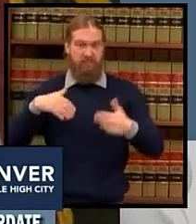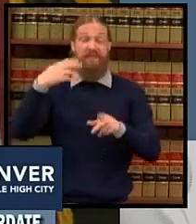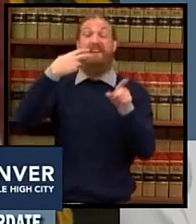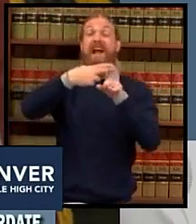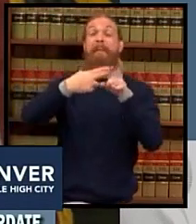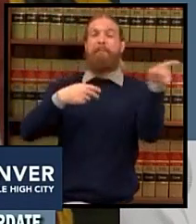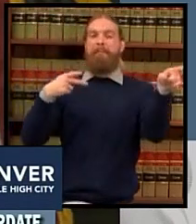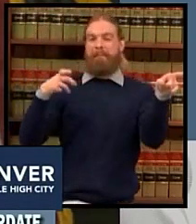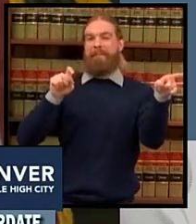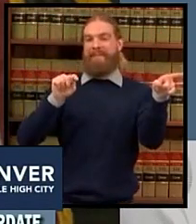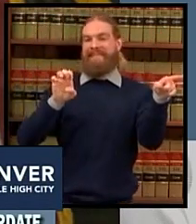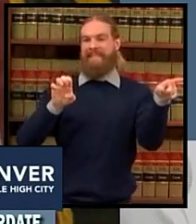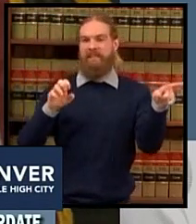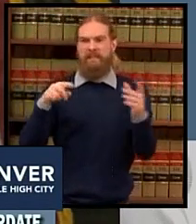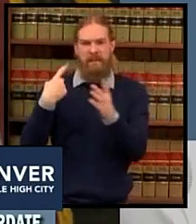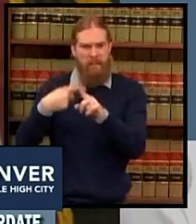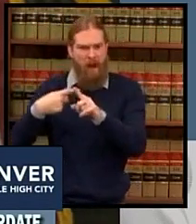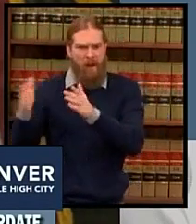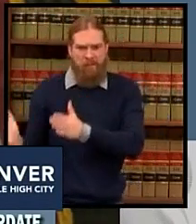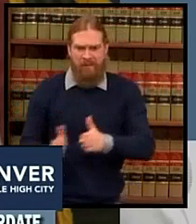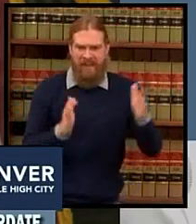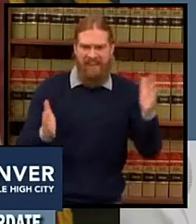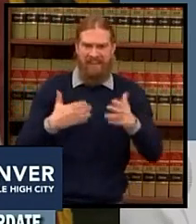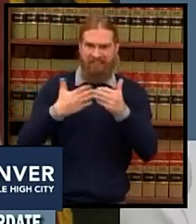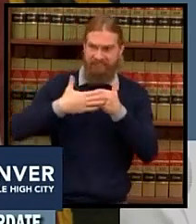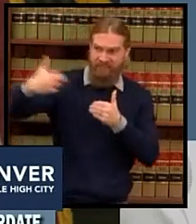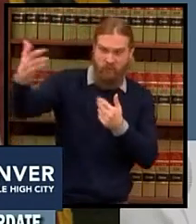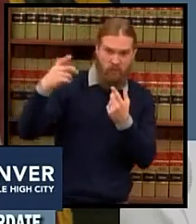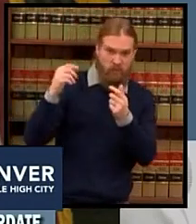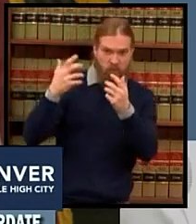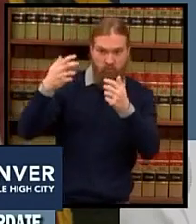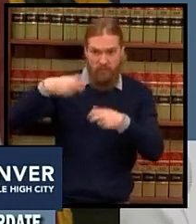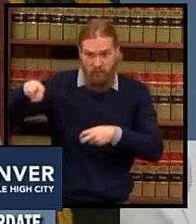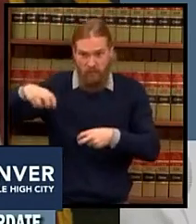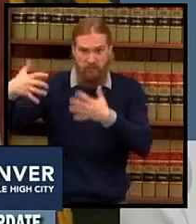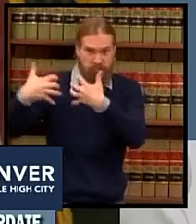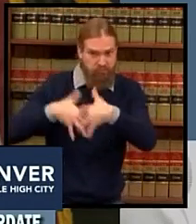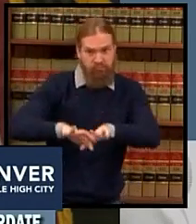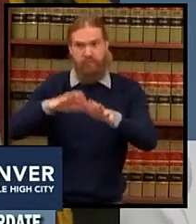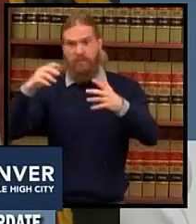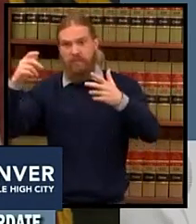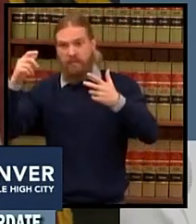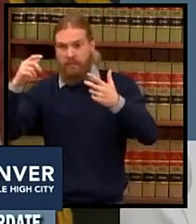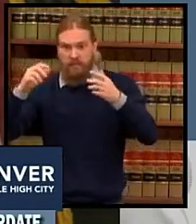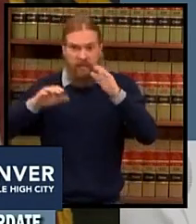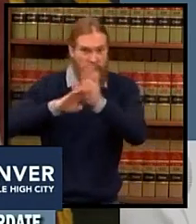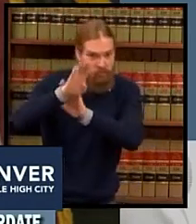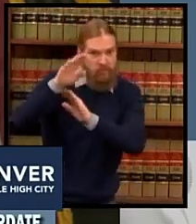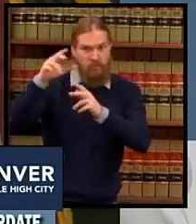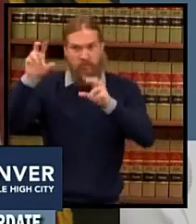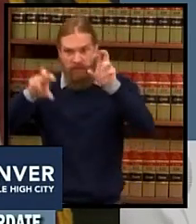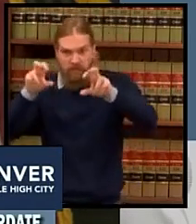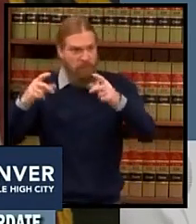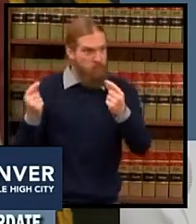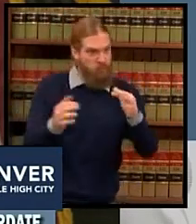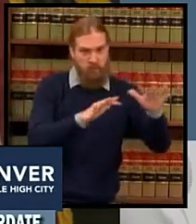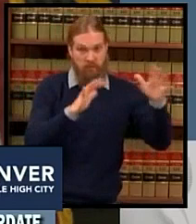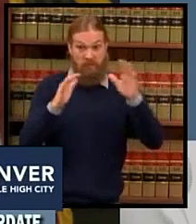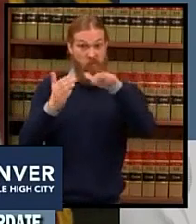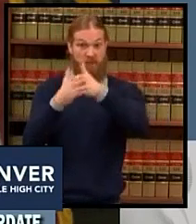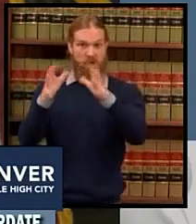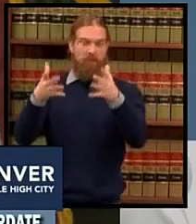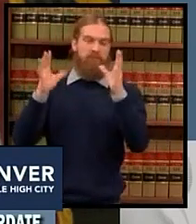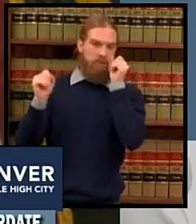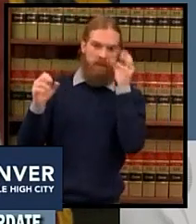the plans moving forward with transportation infrastructure investment. It's been phenomenal. We're working very closely with Secretary Pete.